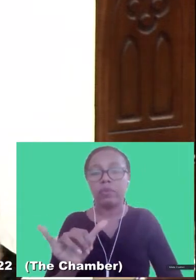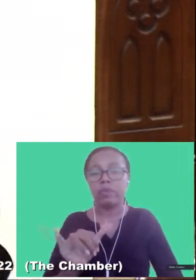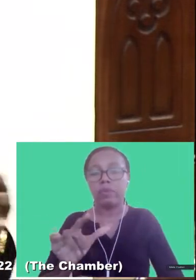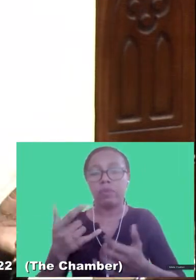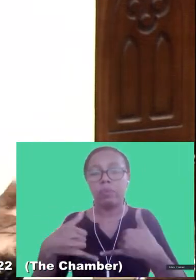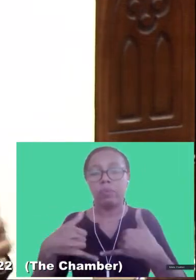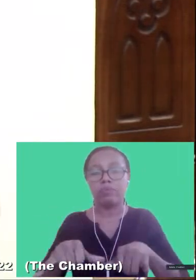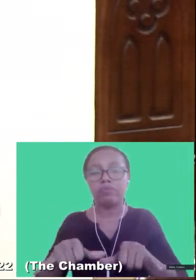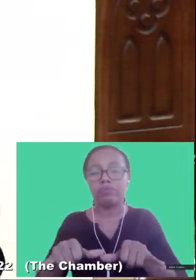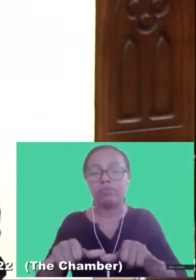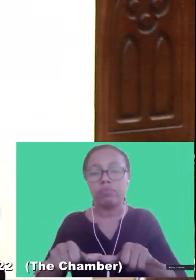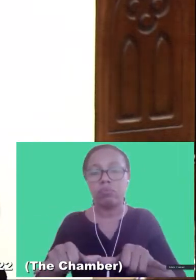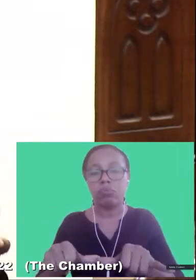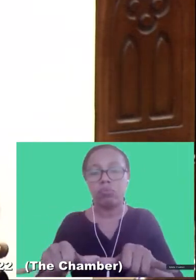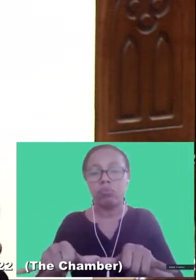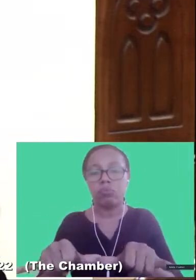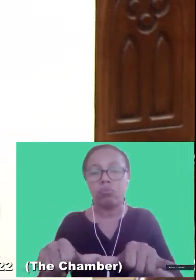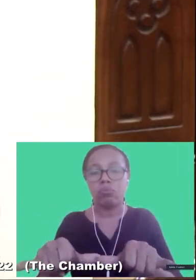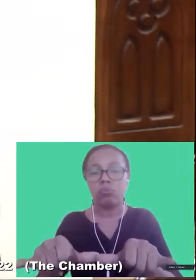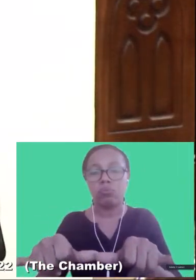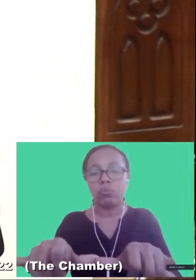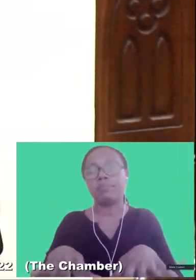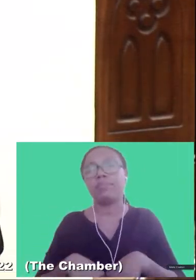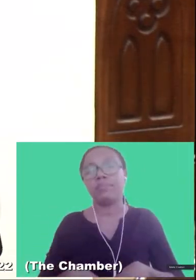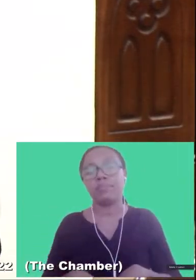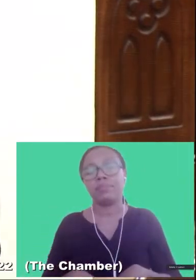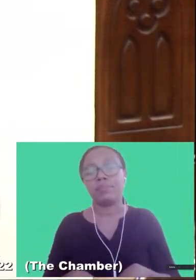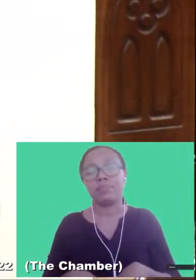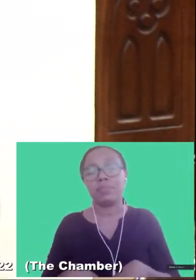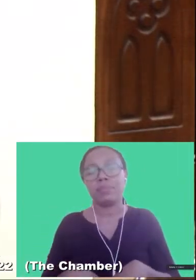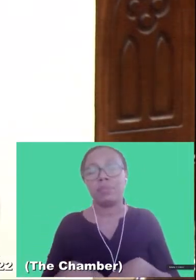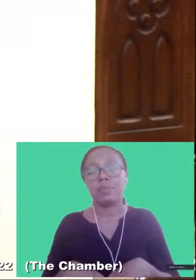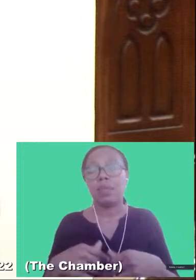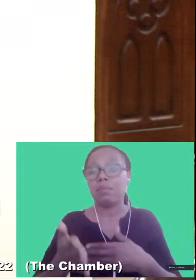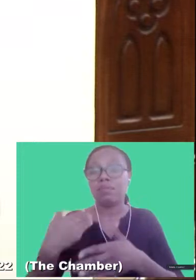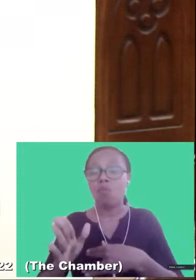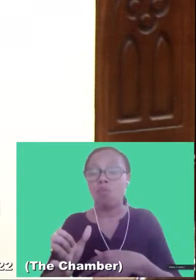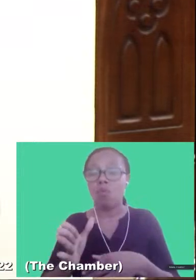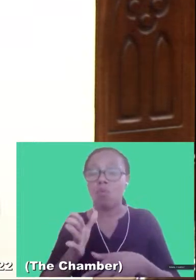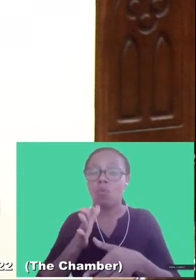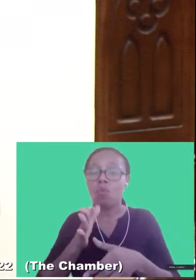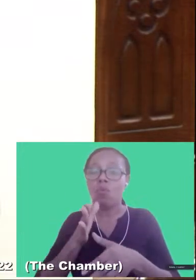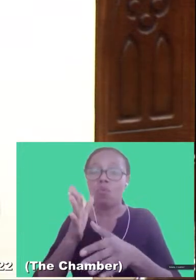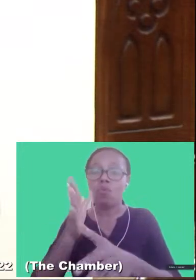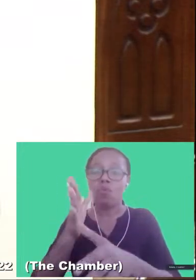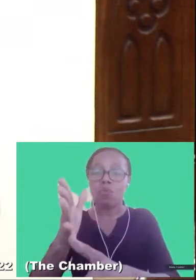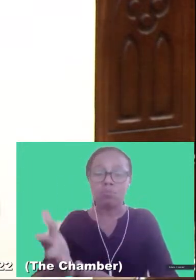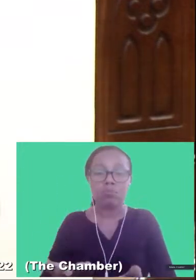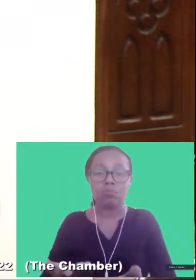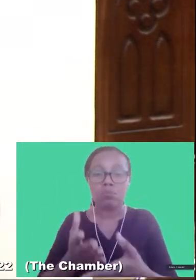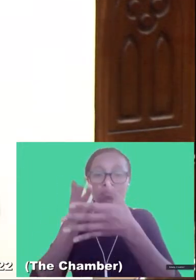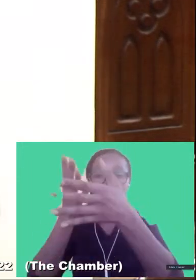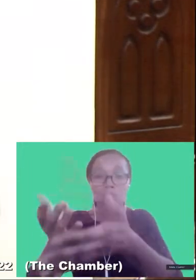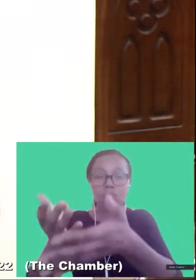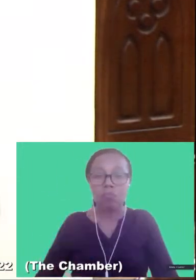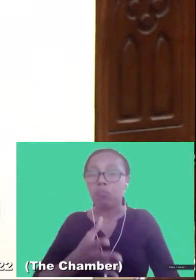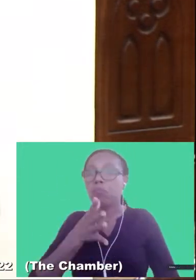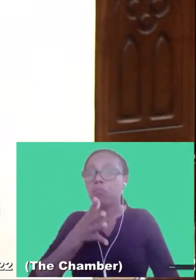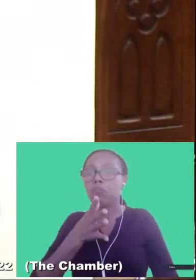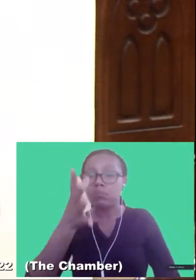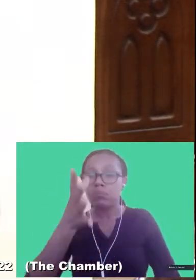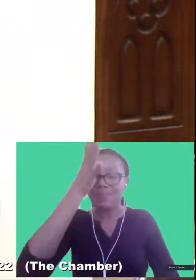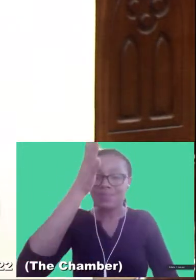think that we need to have special training programs. You invite them. It is not mandatory. You're inviting them, asking